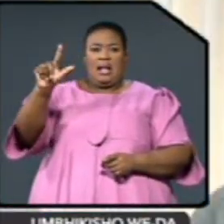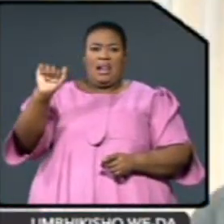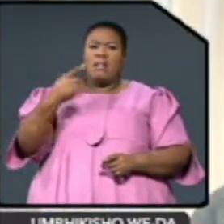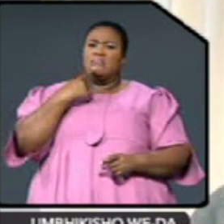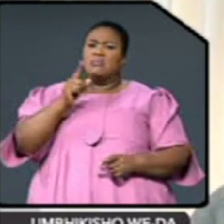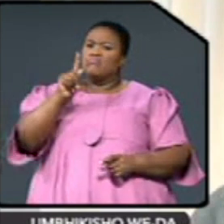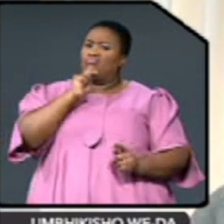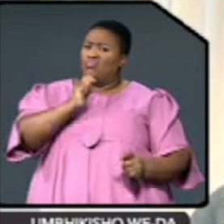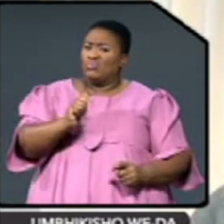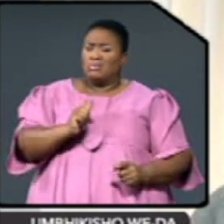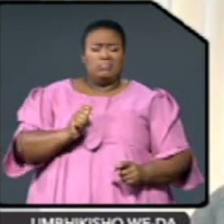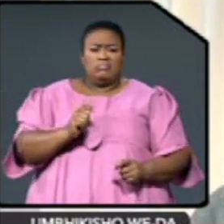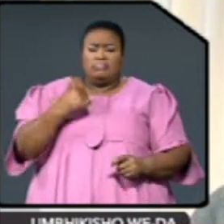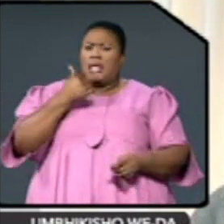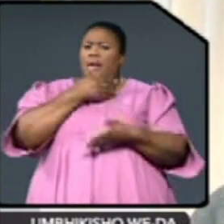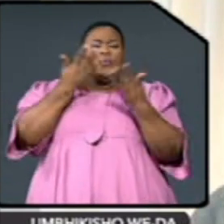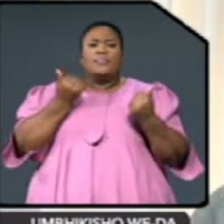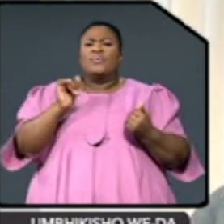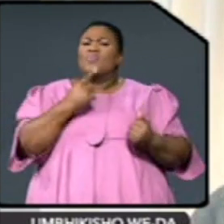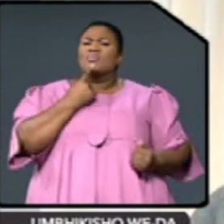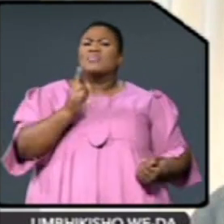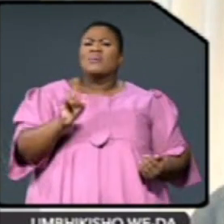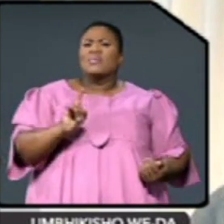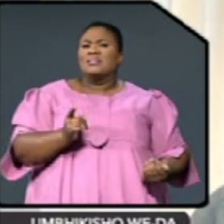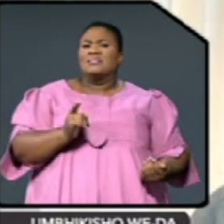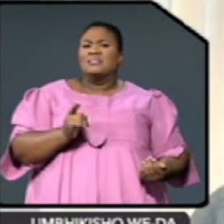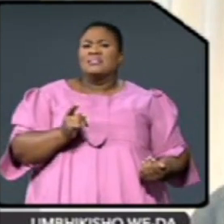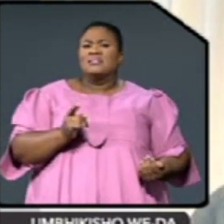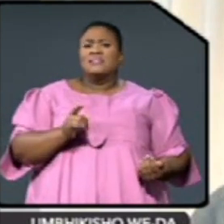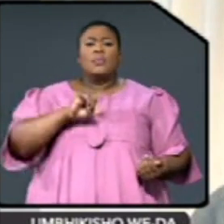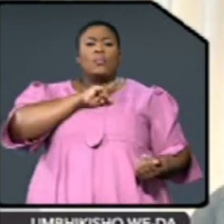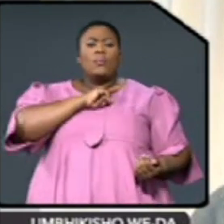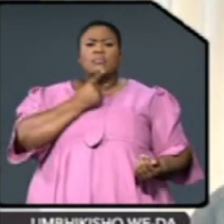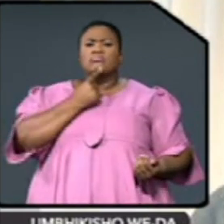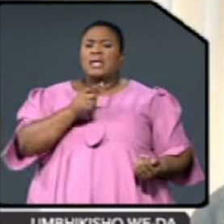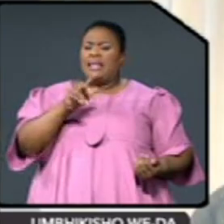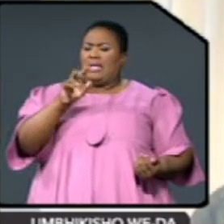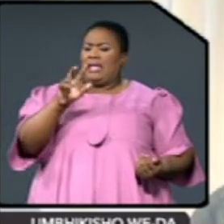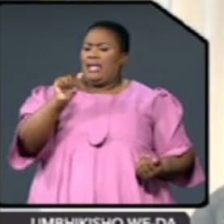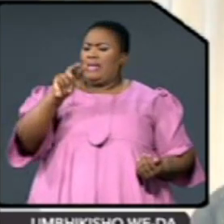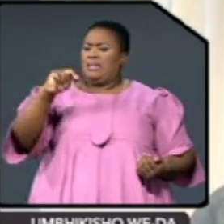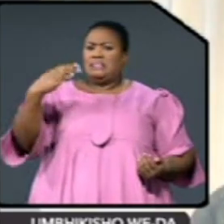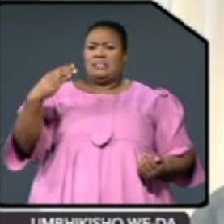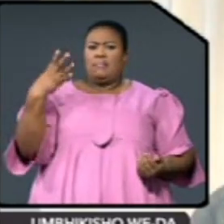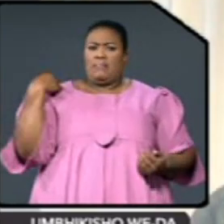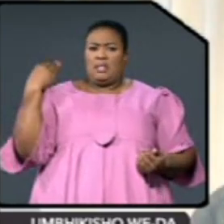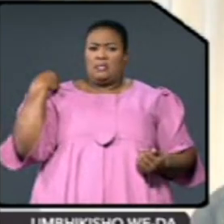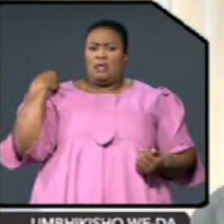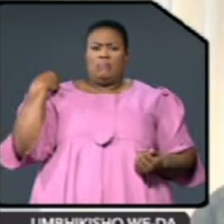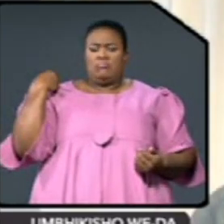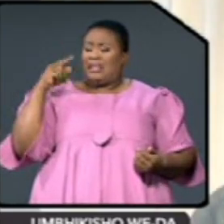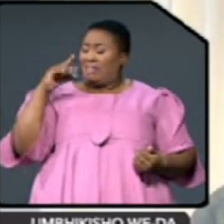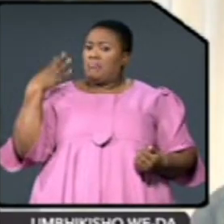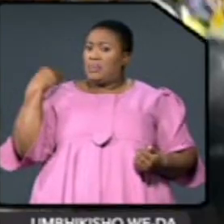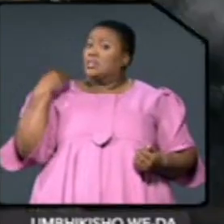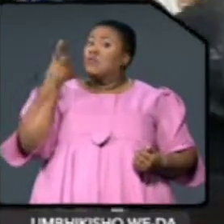the DA saying when they would say ANC ministers. These are ministers for the